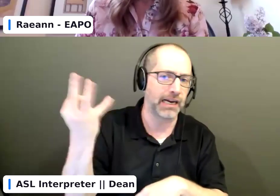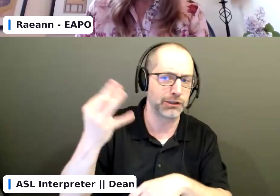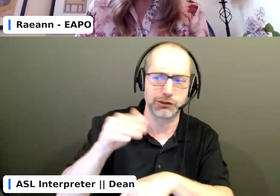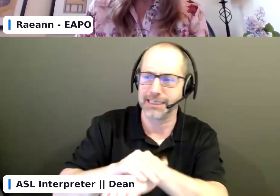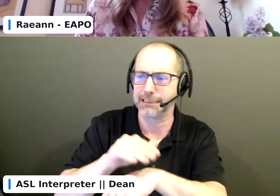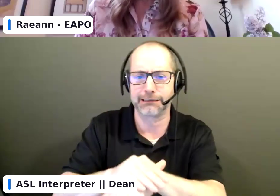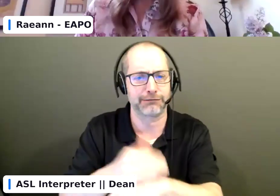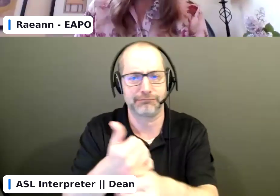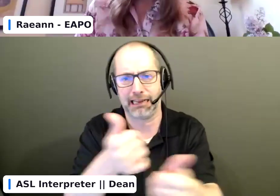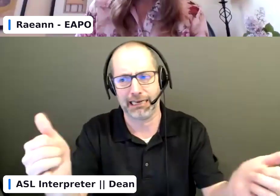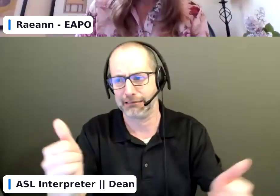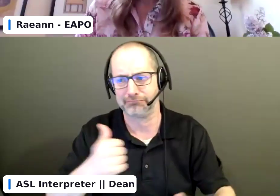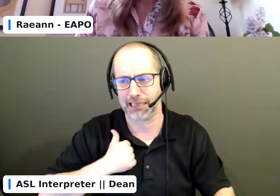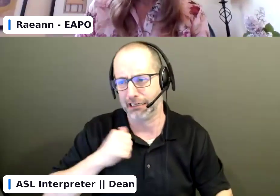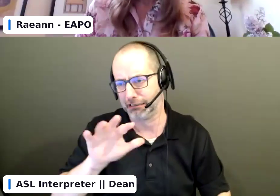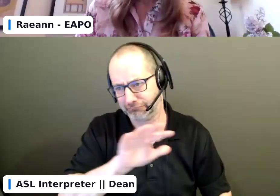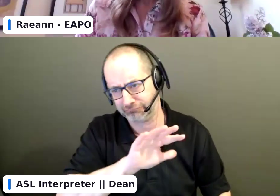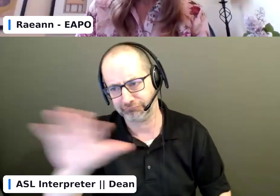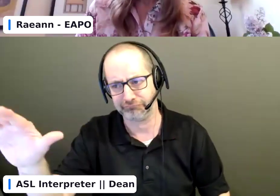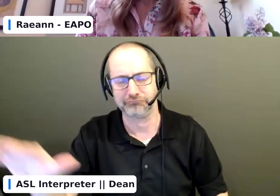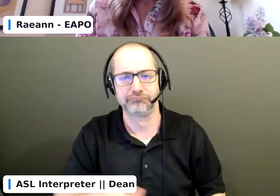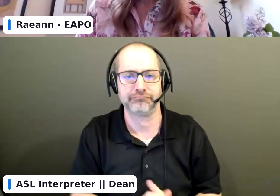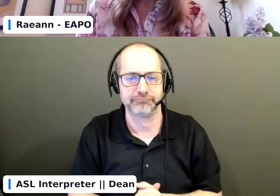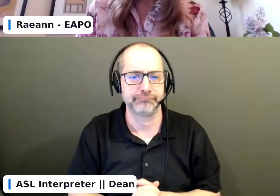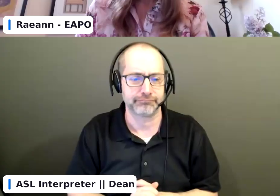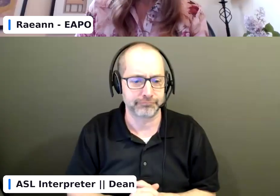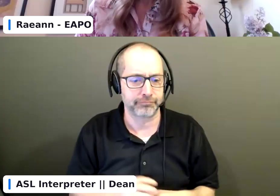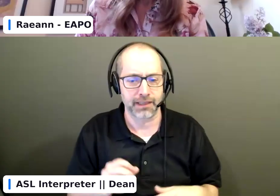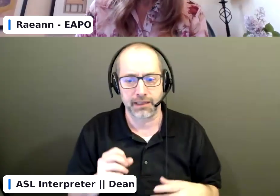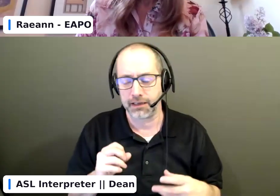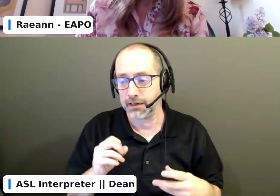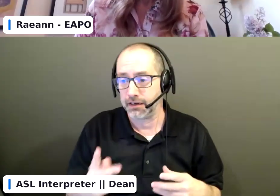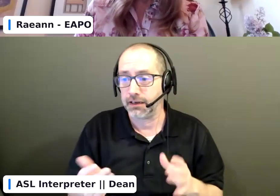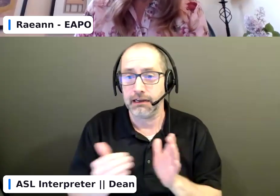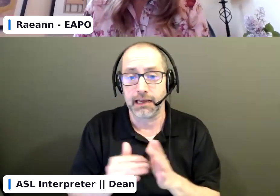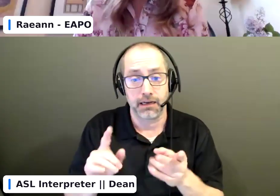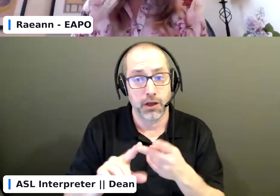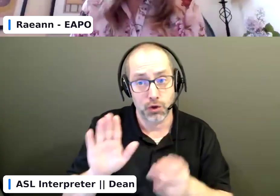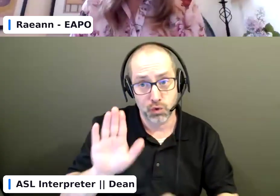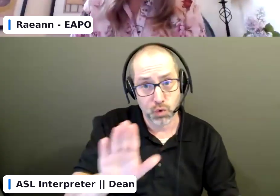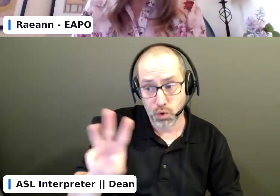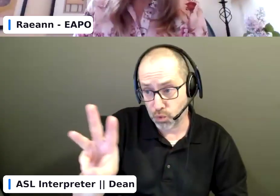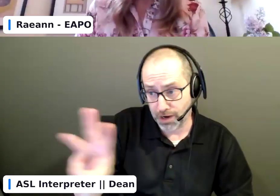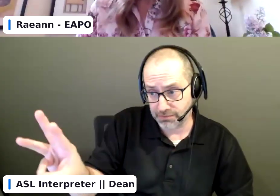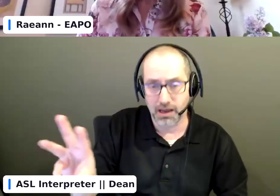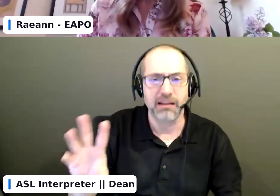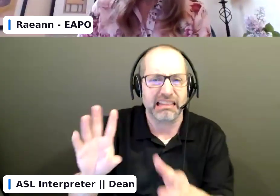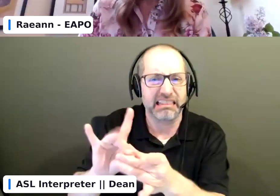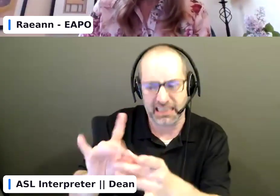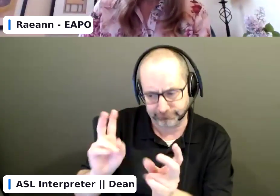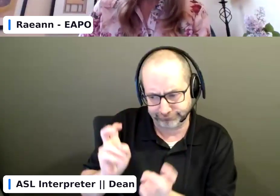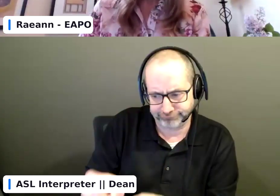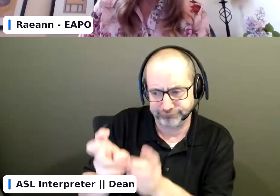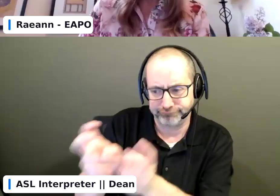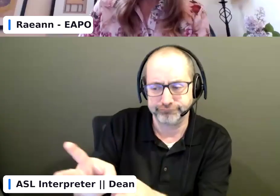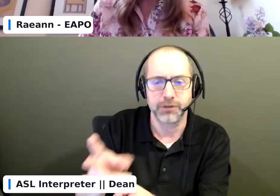So across, so everyone knows that. And again, going to the website, which I'll post in our links as well for people to get